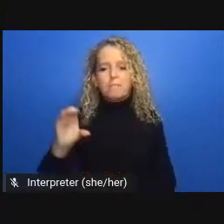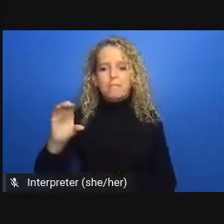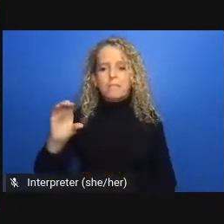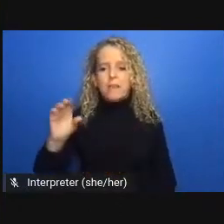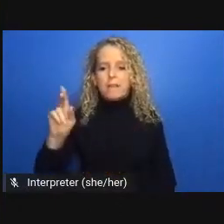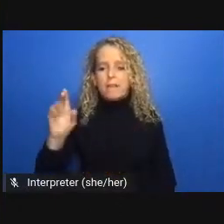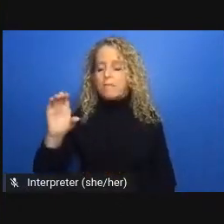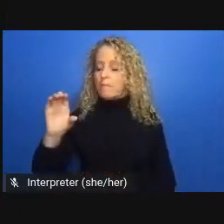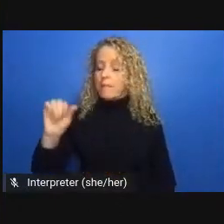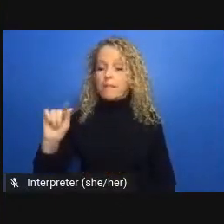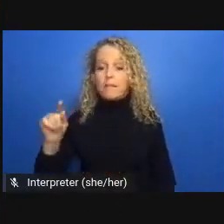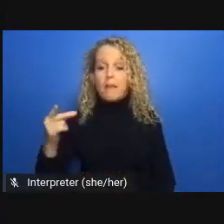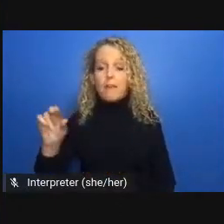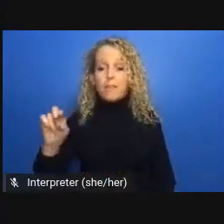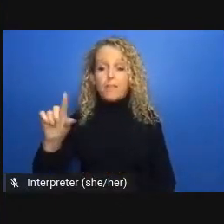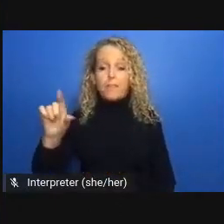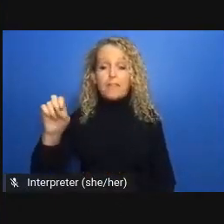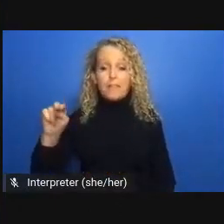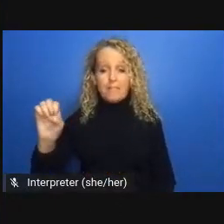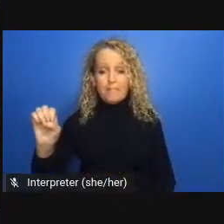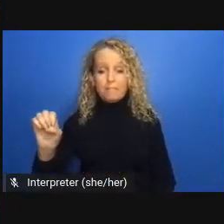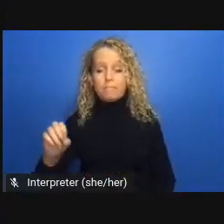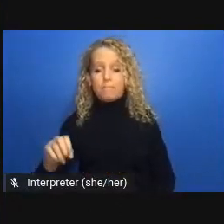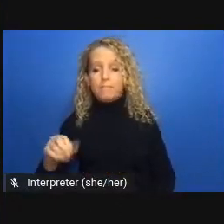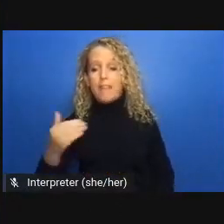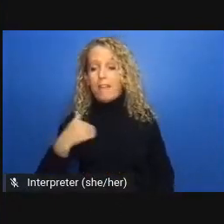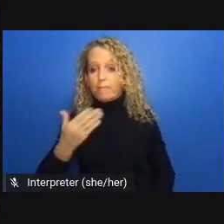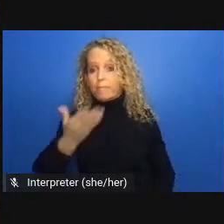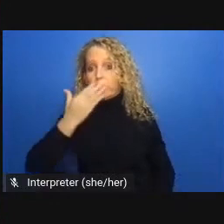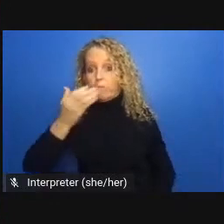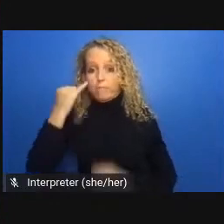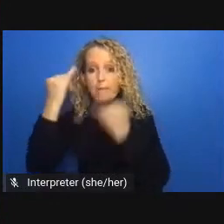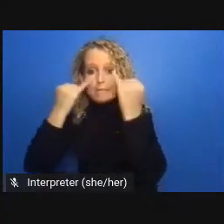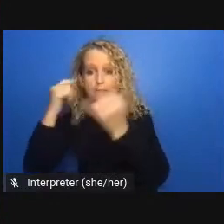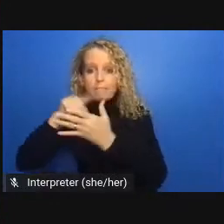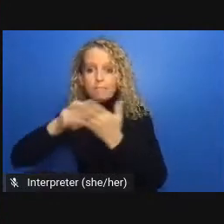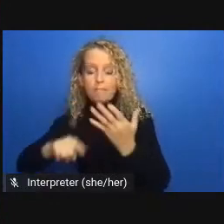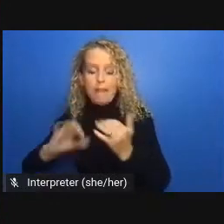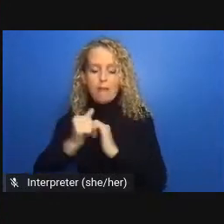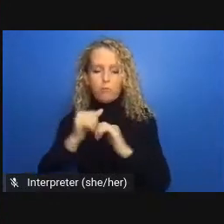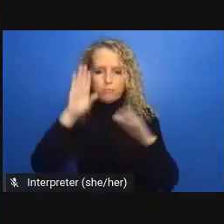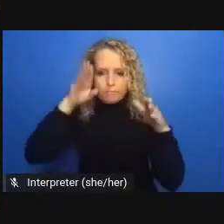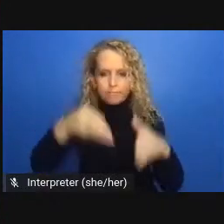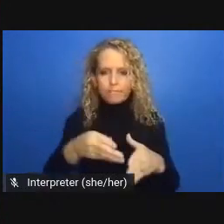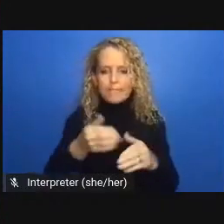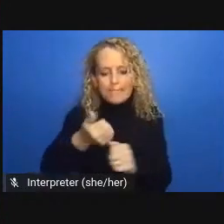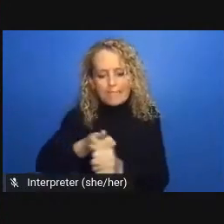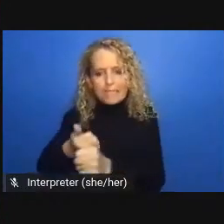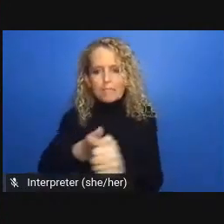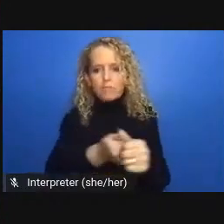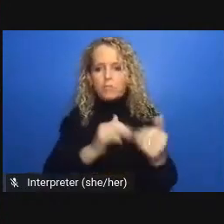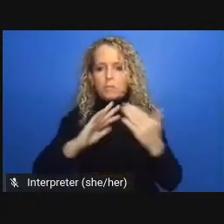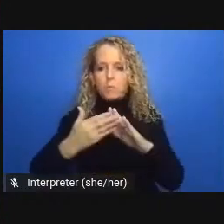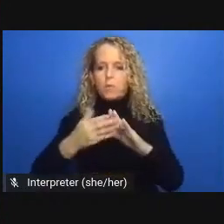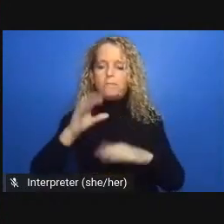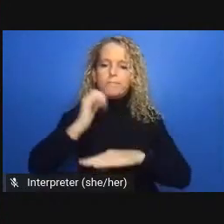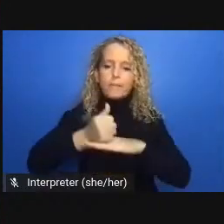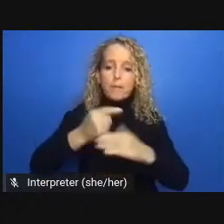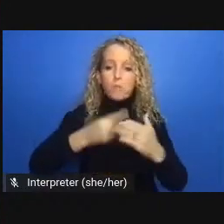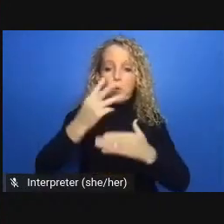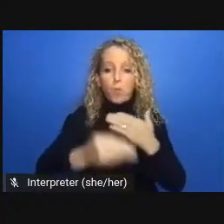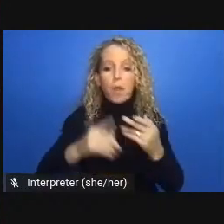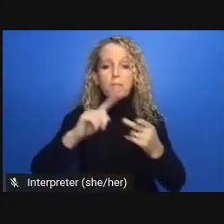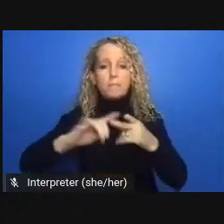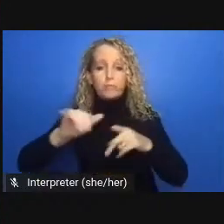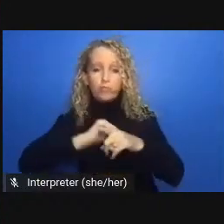we can approach that, working within our communities and doing that and putting programs and training in place